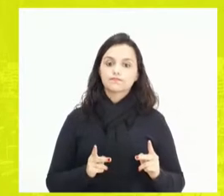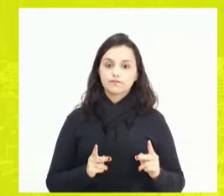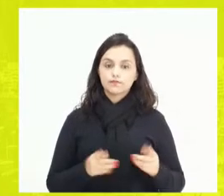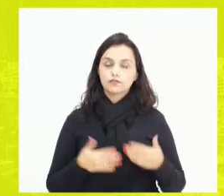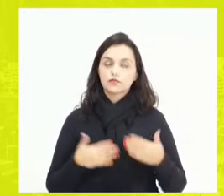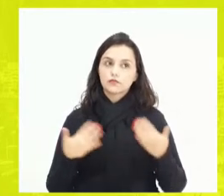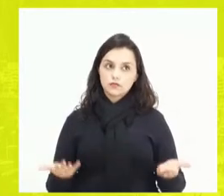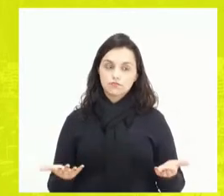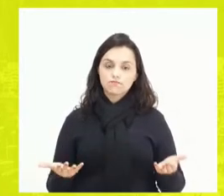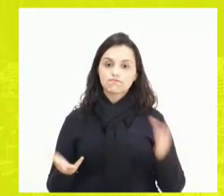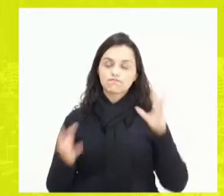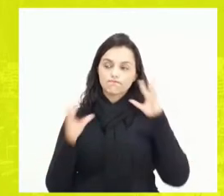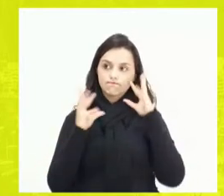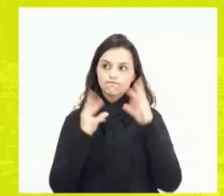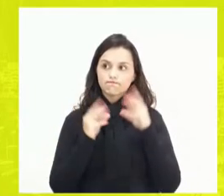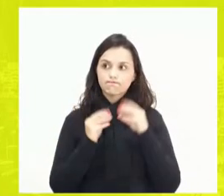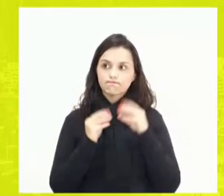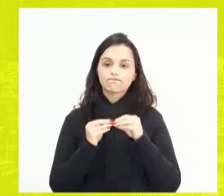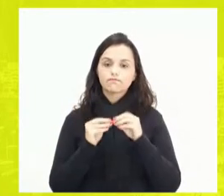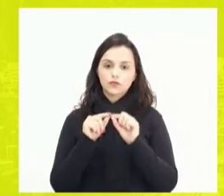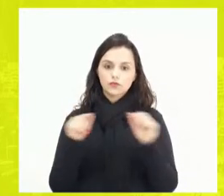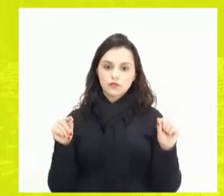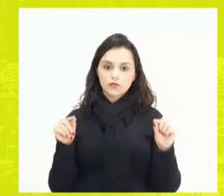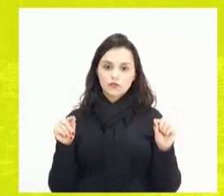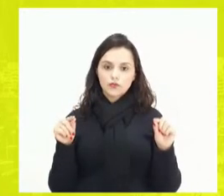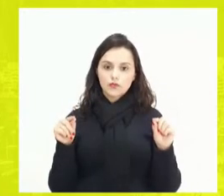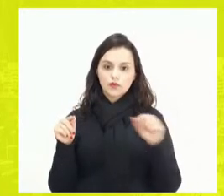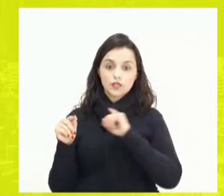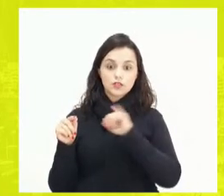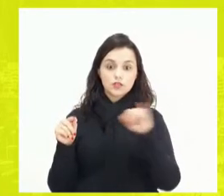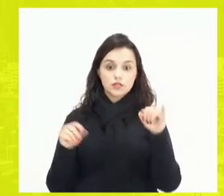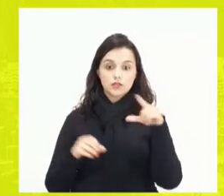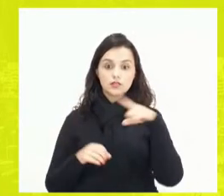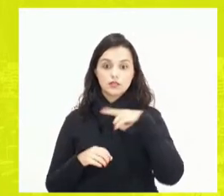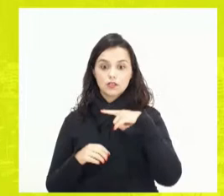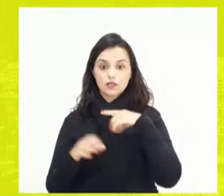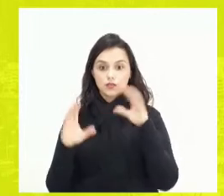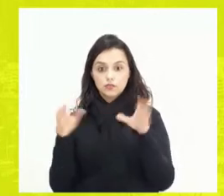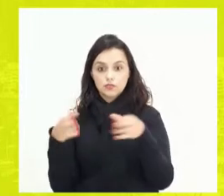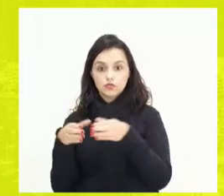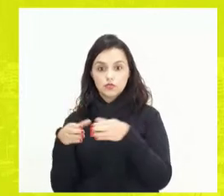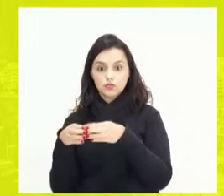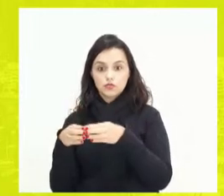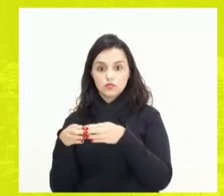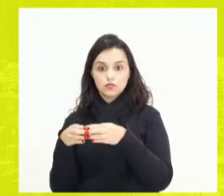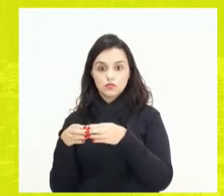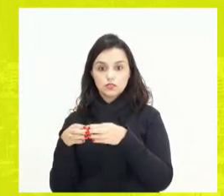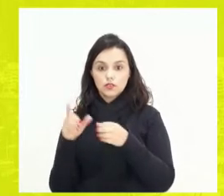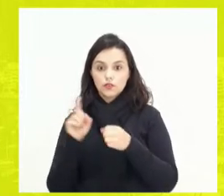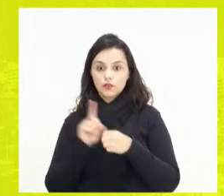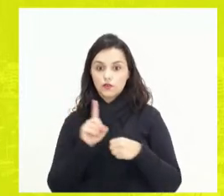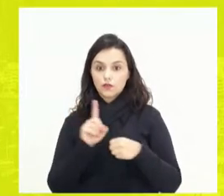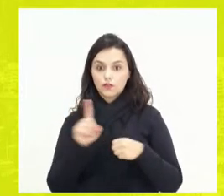research that invites us to to look at it if there is someone who is allocated for